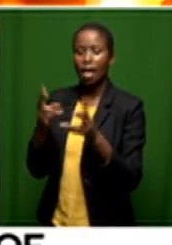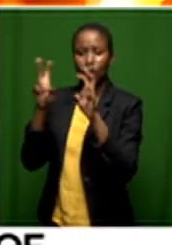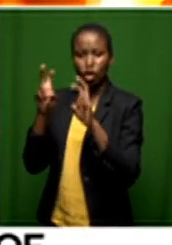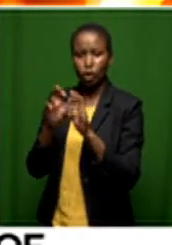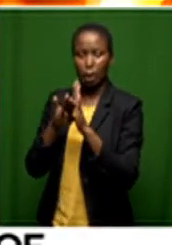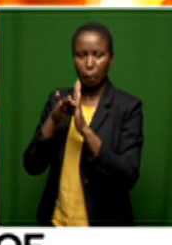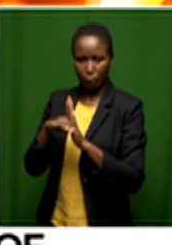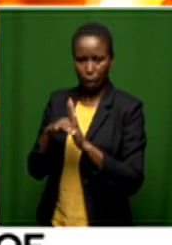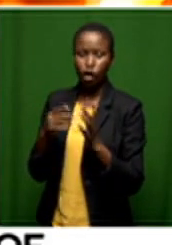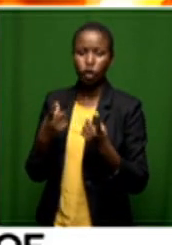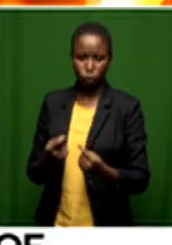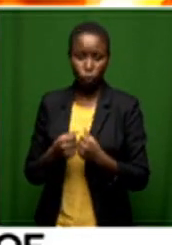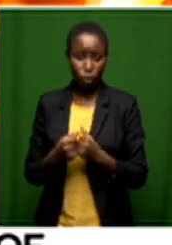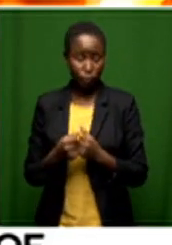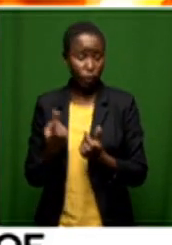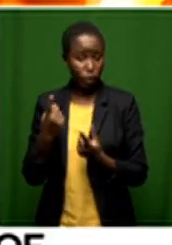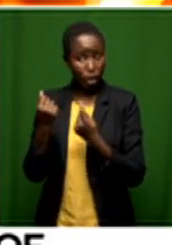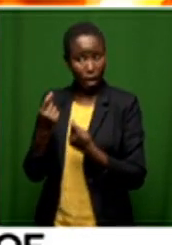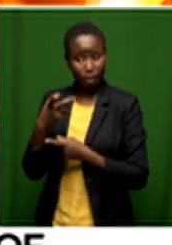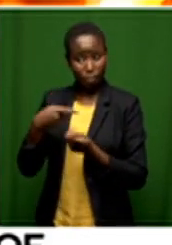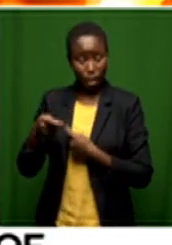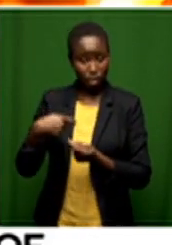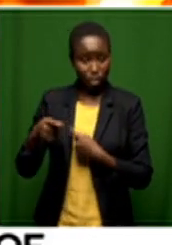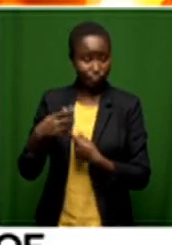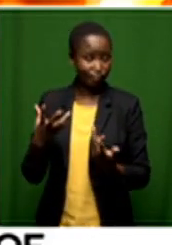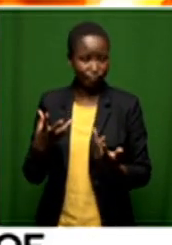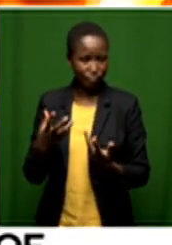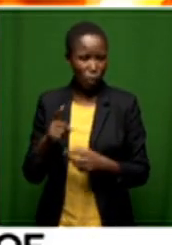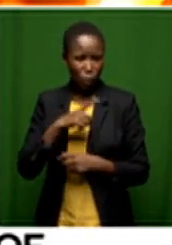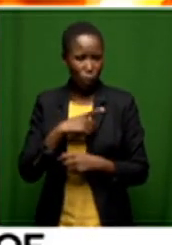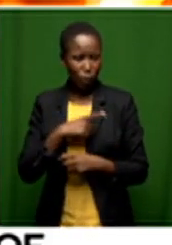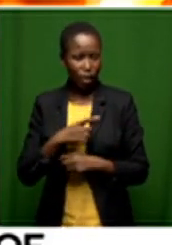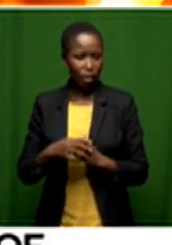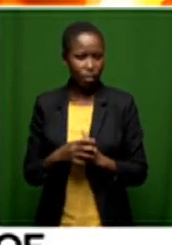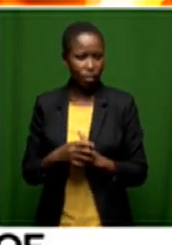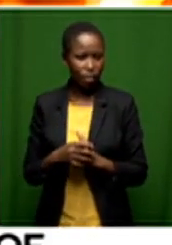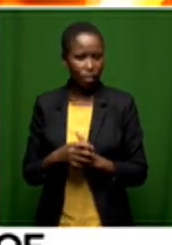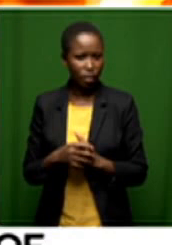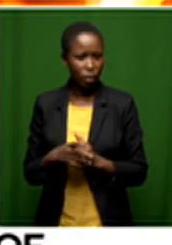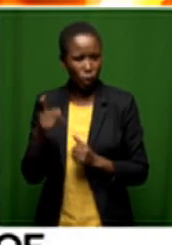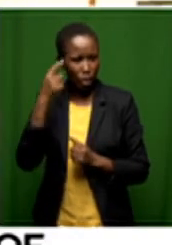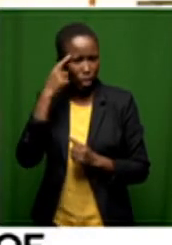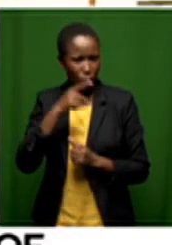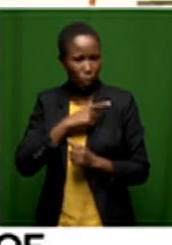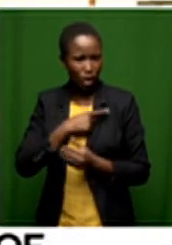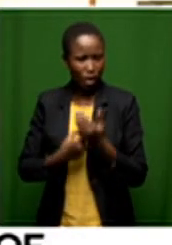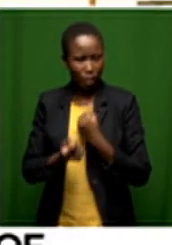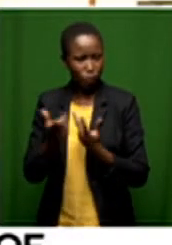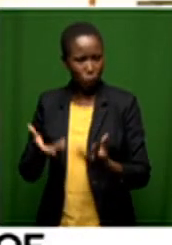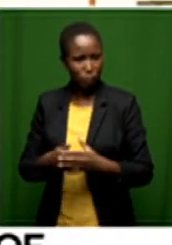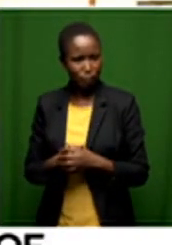the decline, despite the amount of money that's been spent. I mean, why? What do you think the reason is behind all of